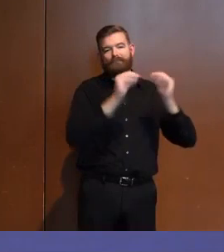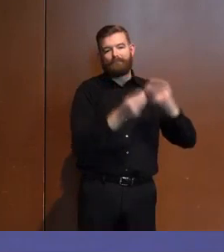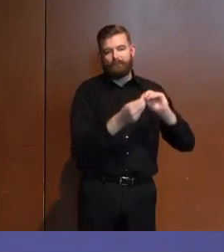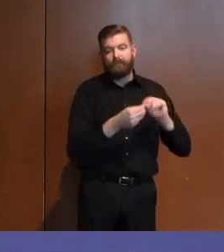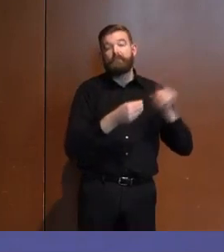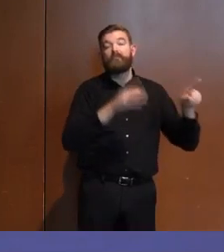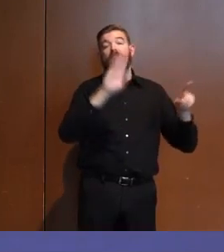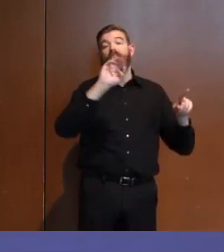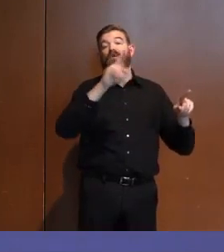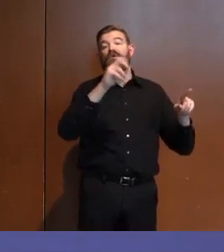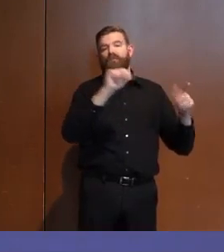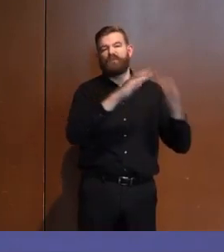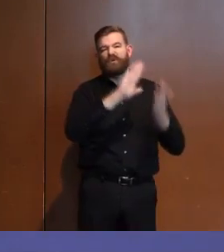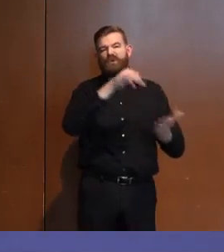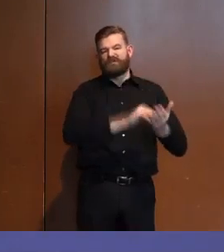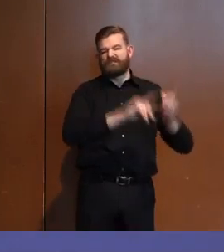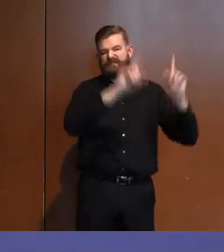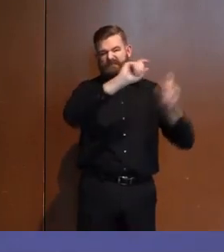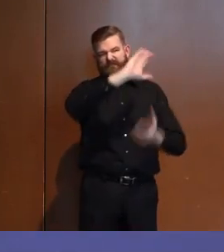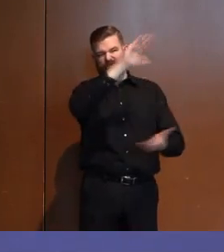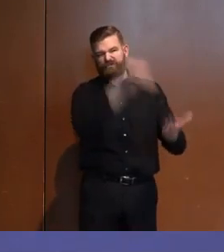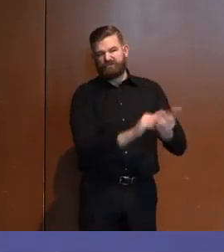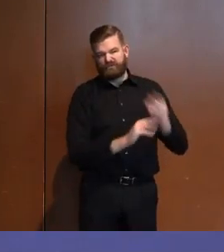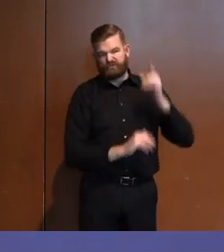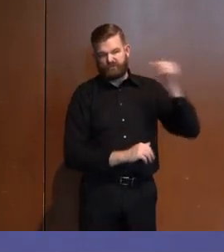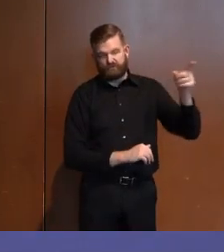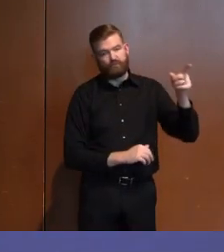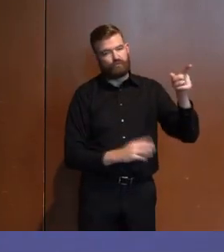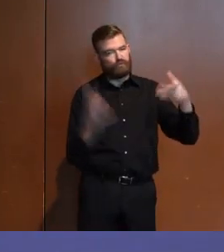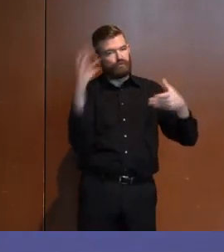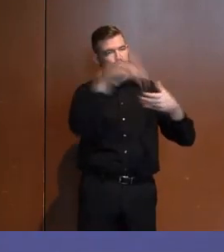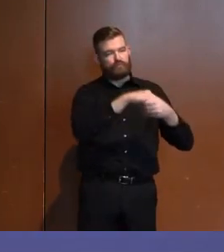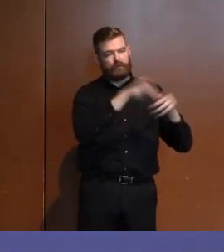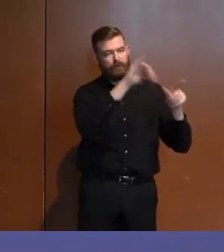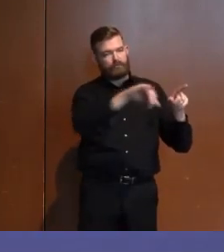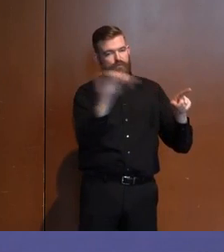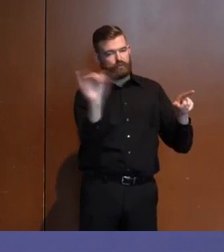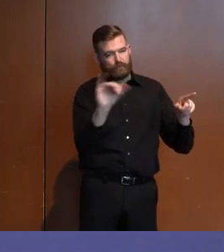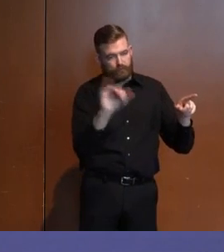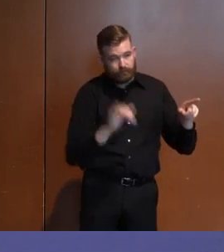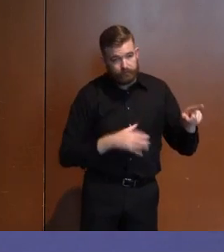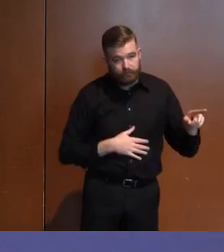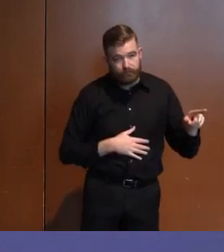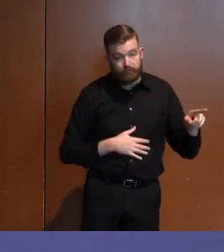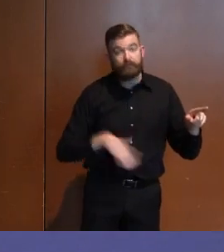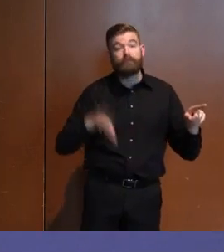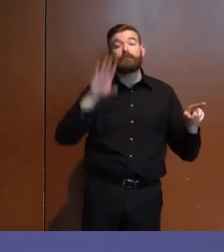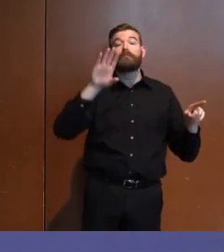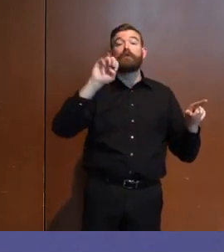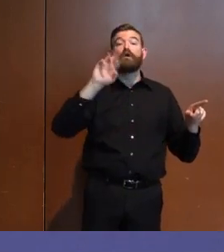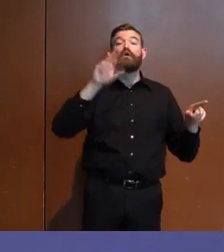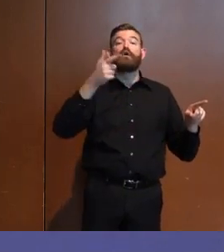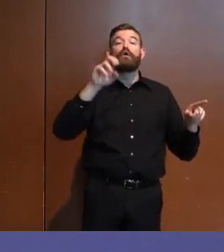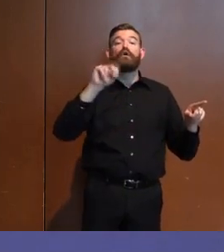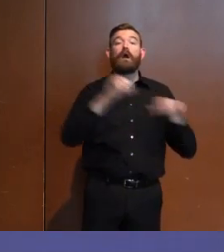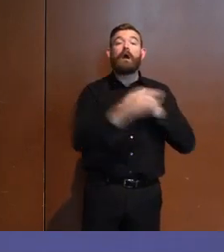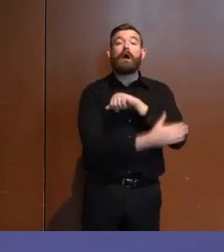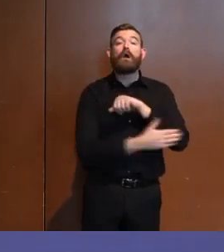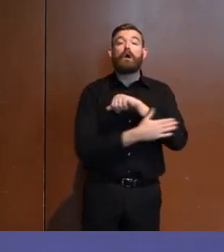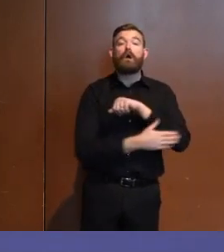I wish you wouldn't go on for so long, but thank you for that. But that's the fact. Bergen County's at 89, and that far and away leads